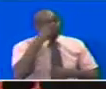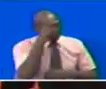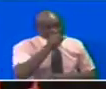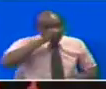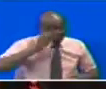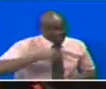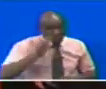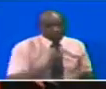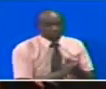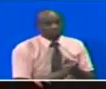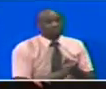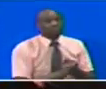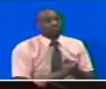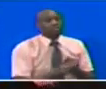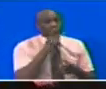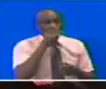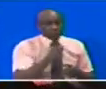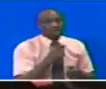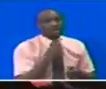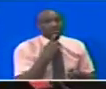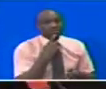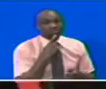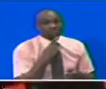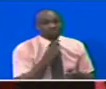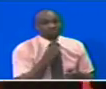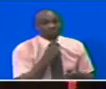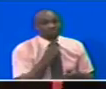20, 100,